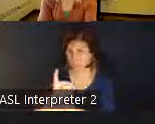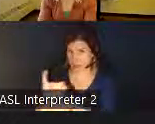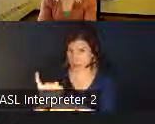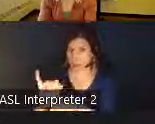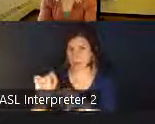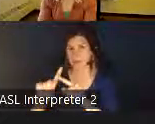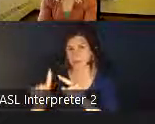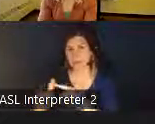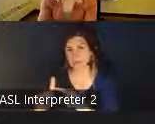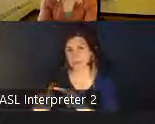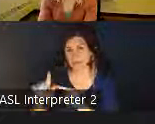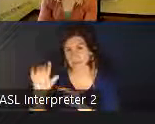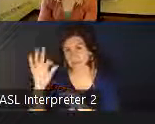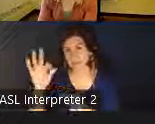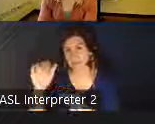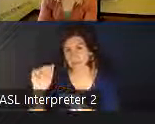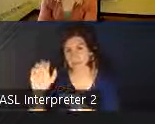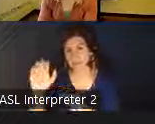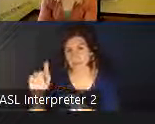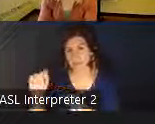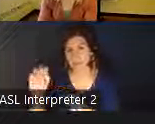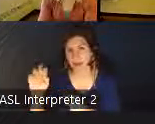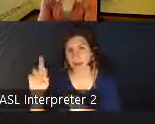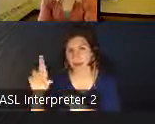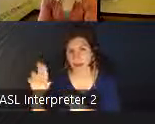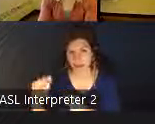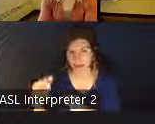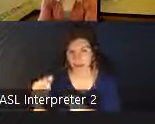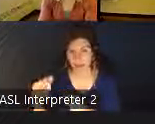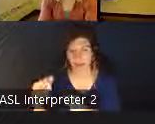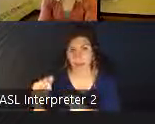So different